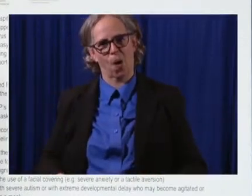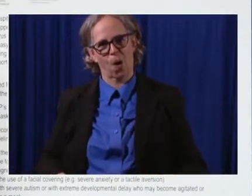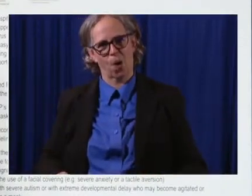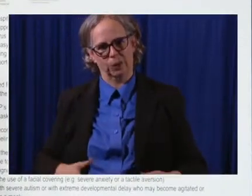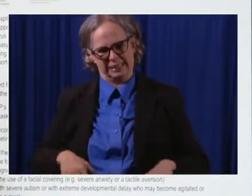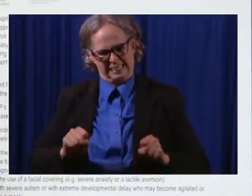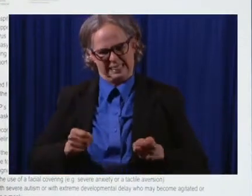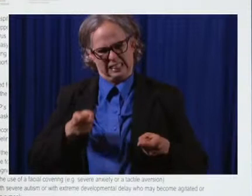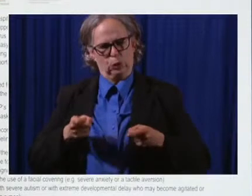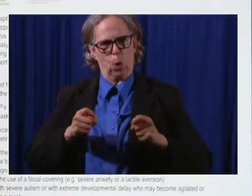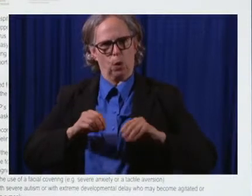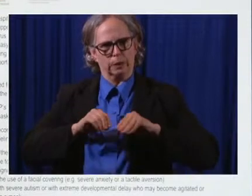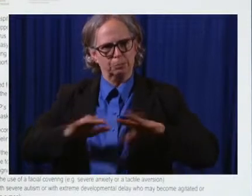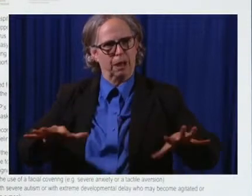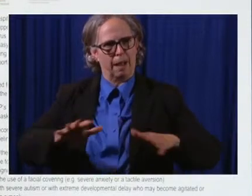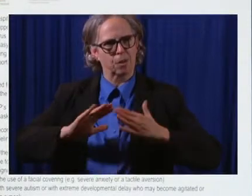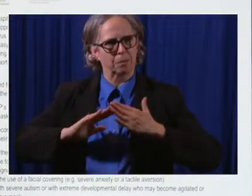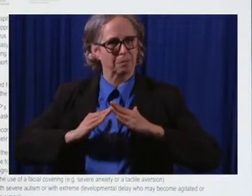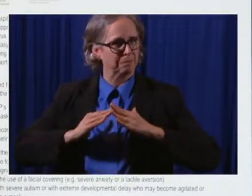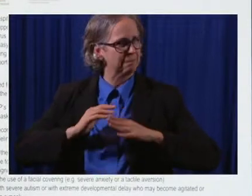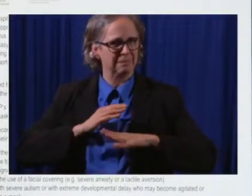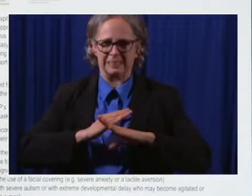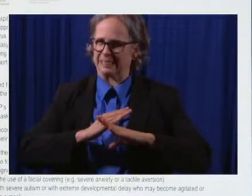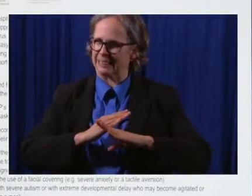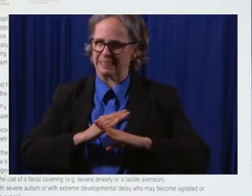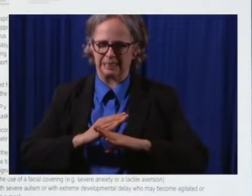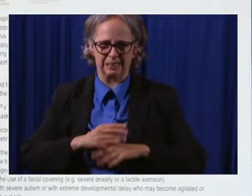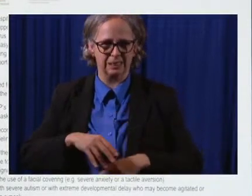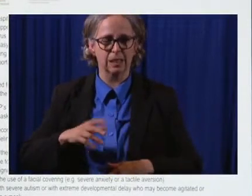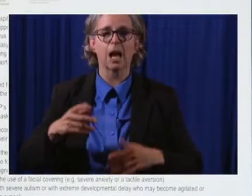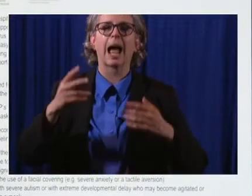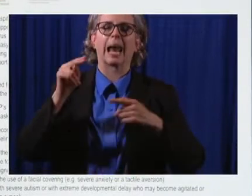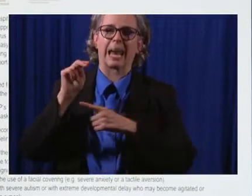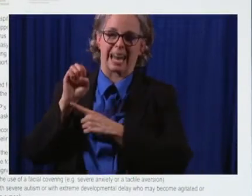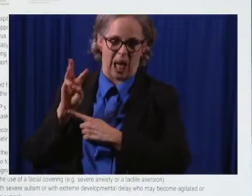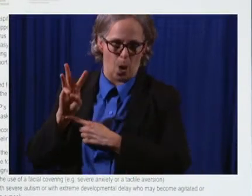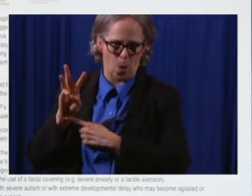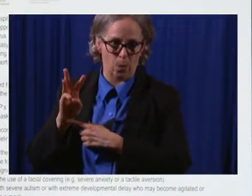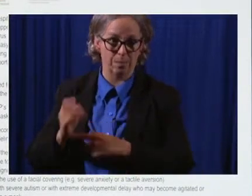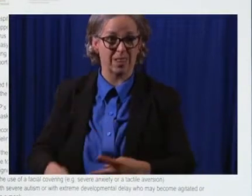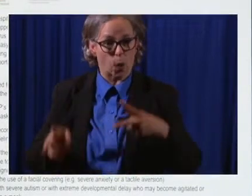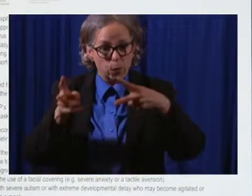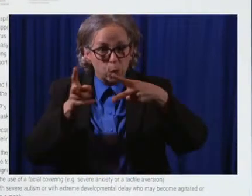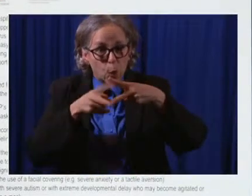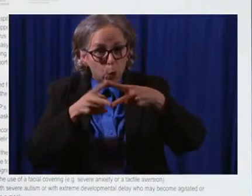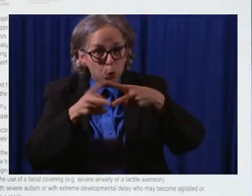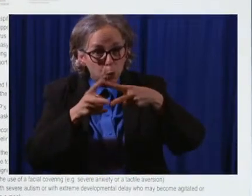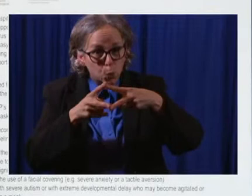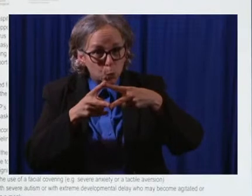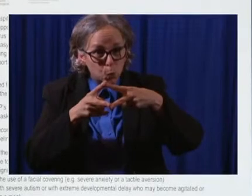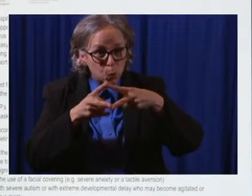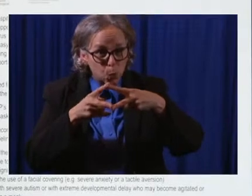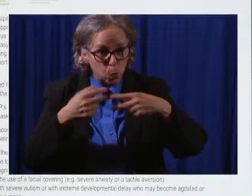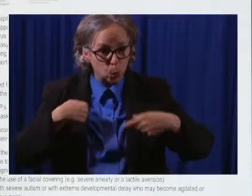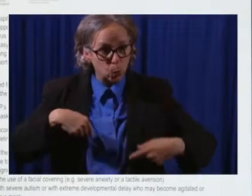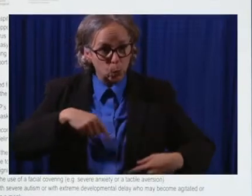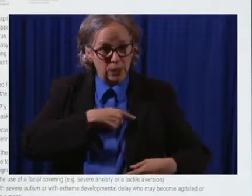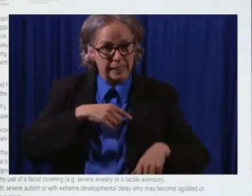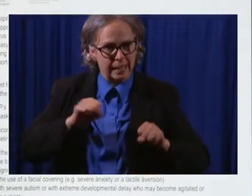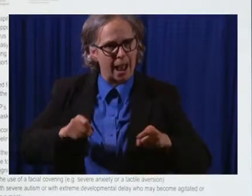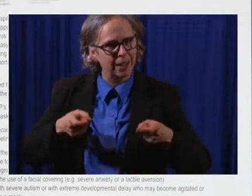and by masking. So these are the two variables that we are playing with, two variables that we can